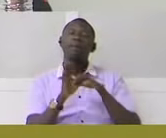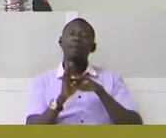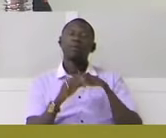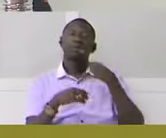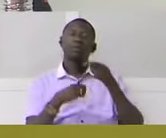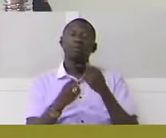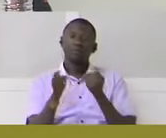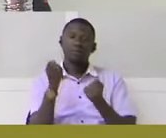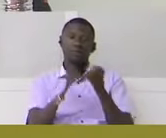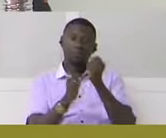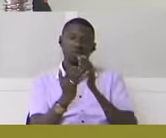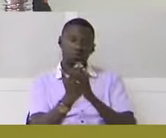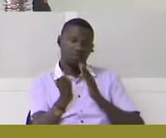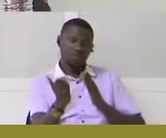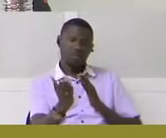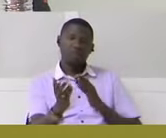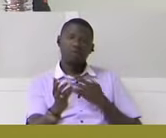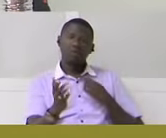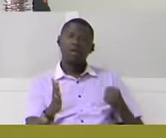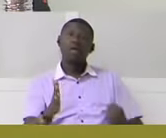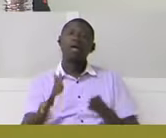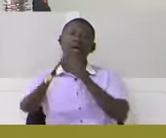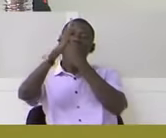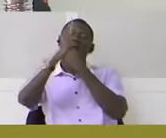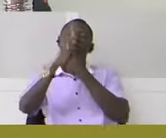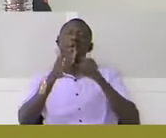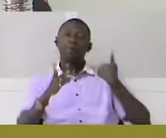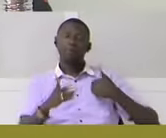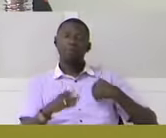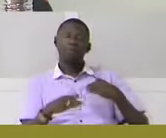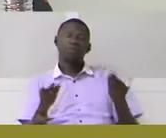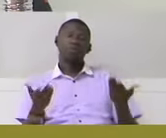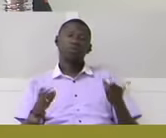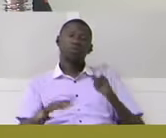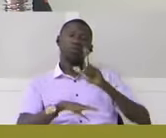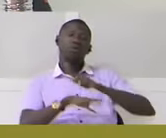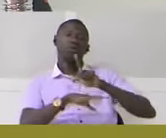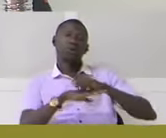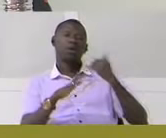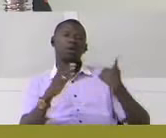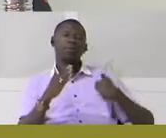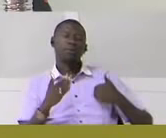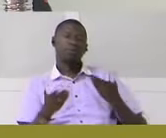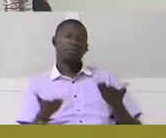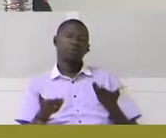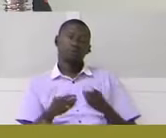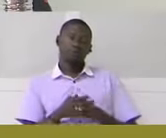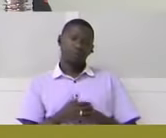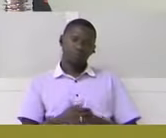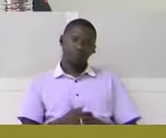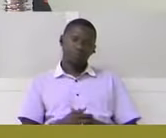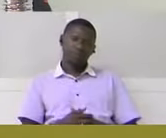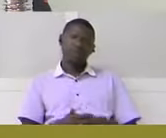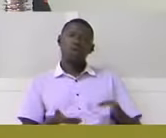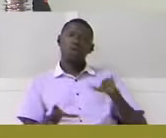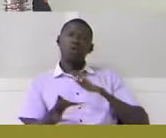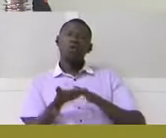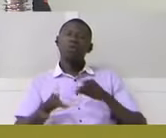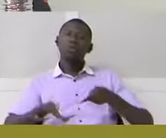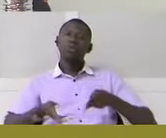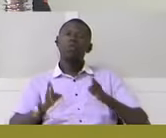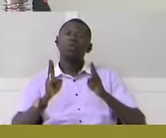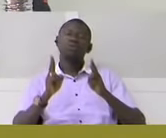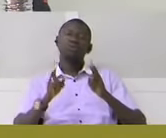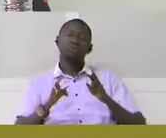convoy ko no men bije itata mo lu boing kan men mu civilian ulti jama mo lu ye men boing kan silolu kan. We have